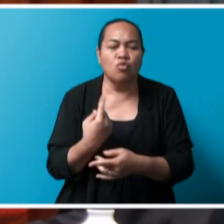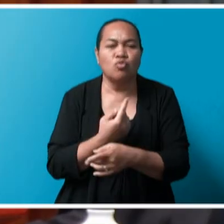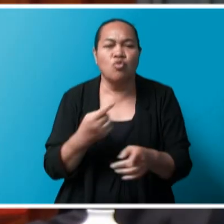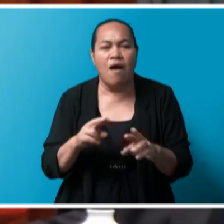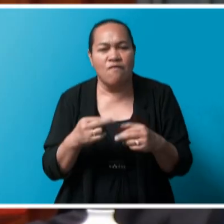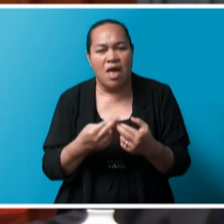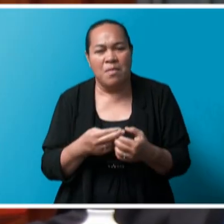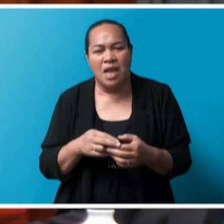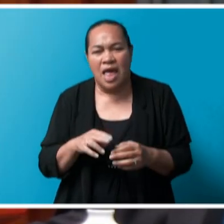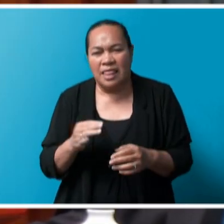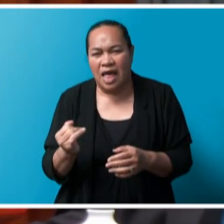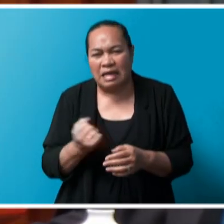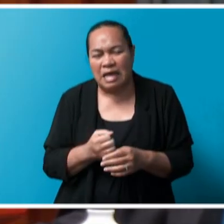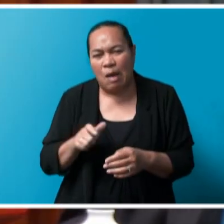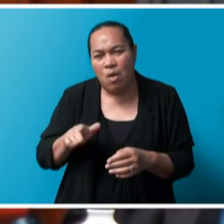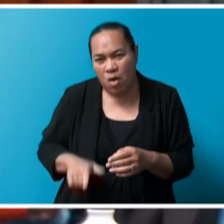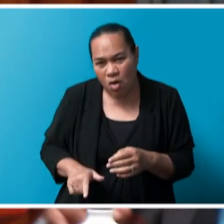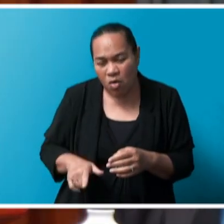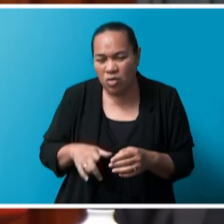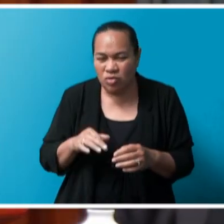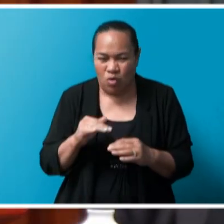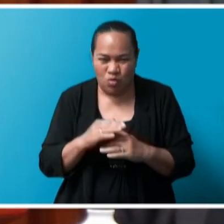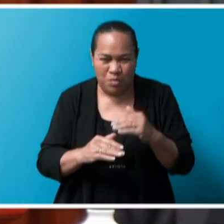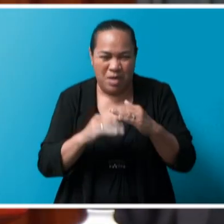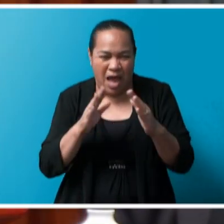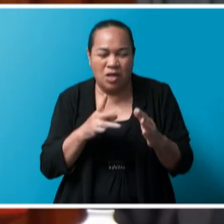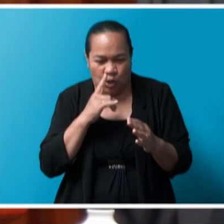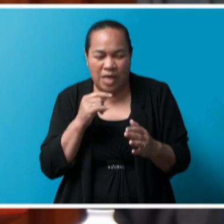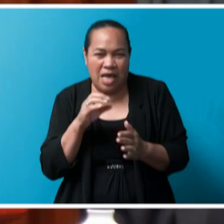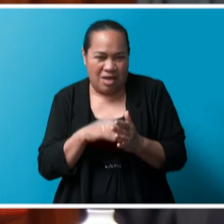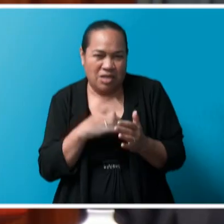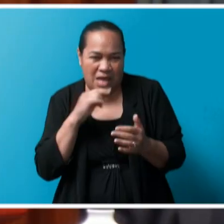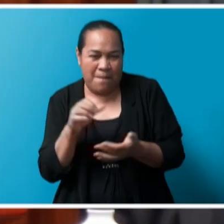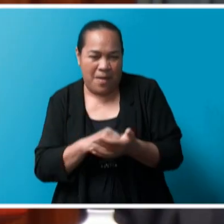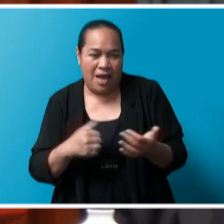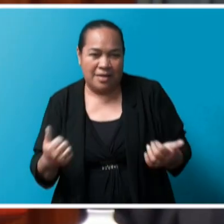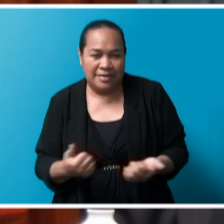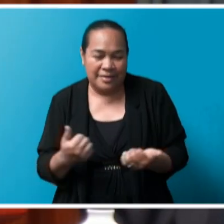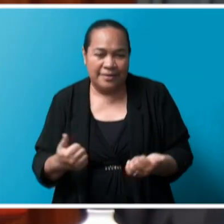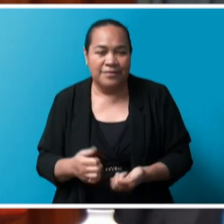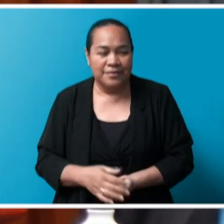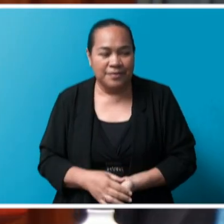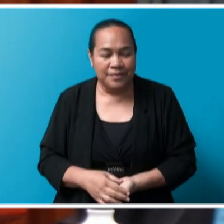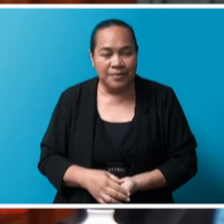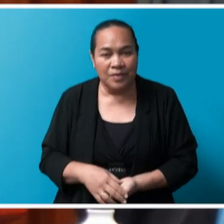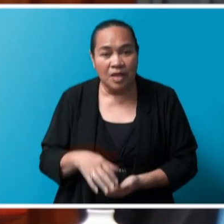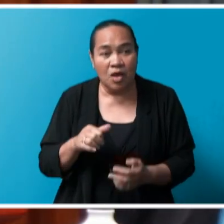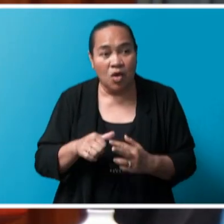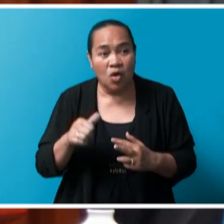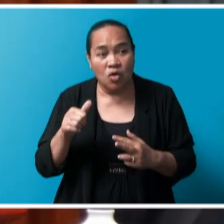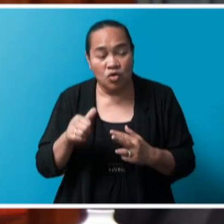program eligibility, the coalition government has ensured that public resources are used responsibly and equitably. This reform reflects our commitment to